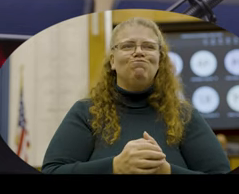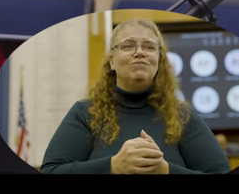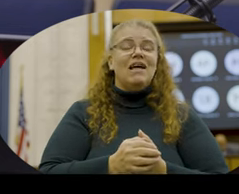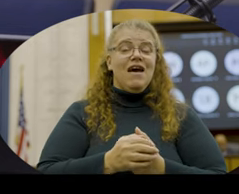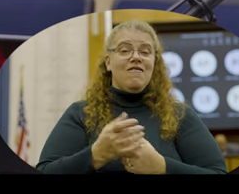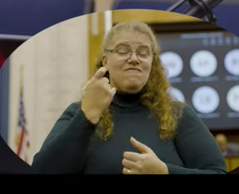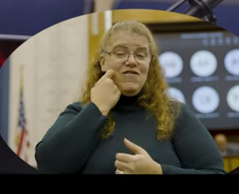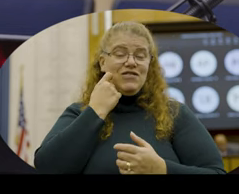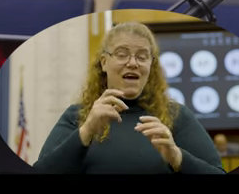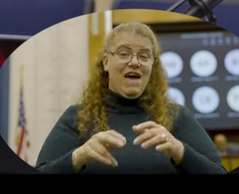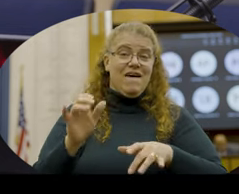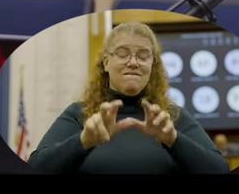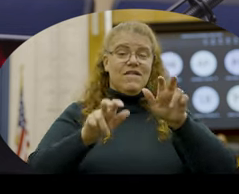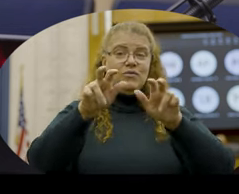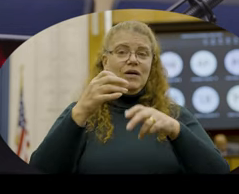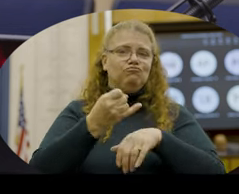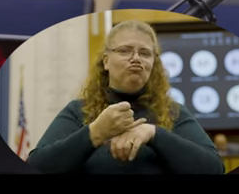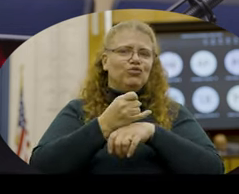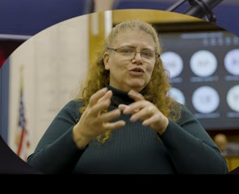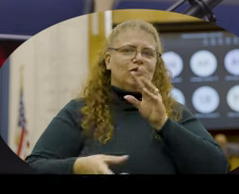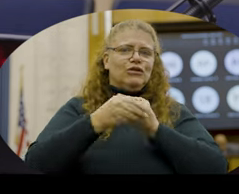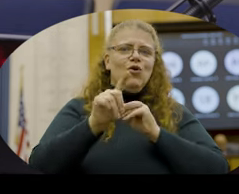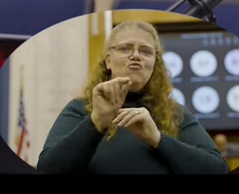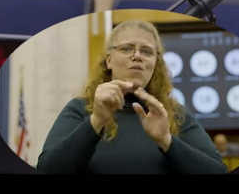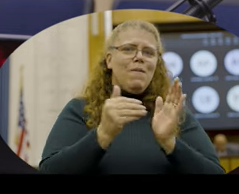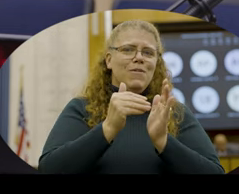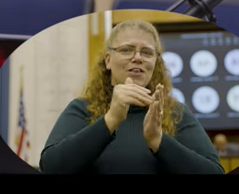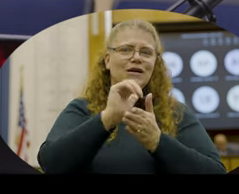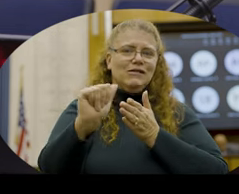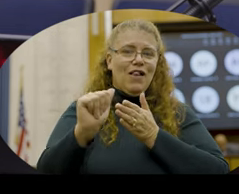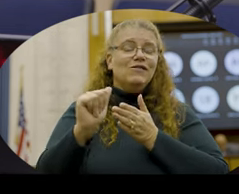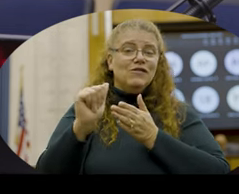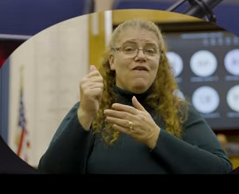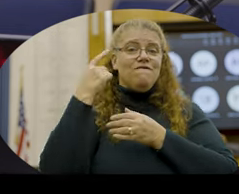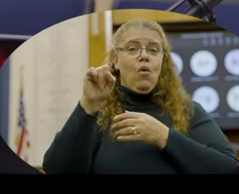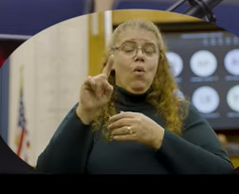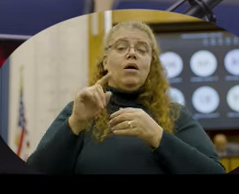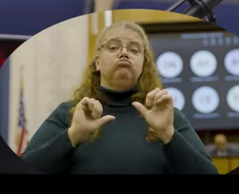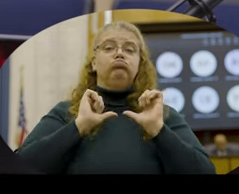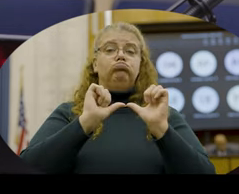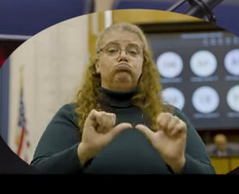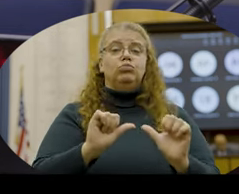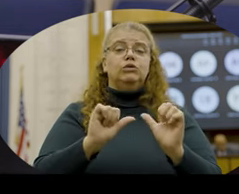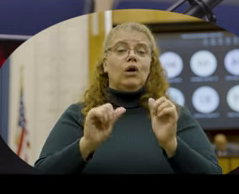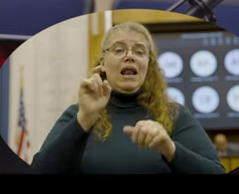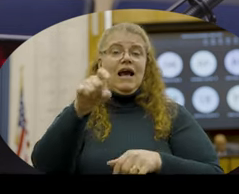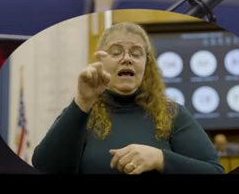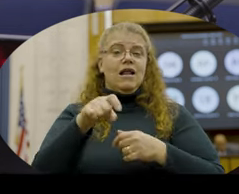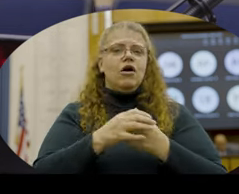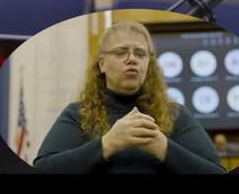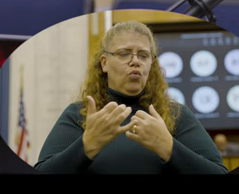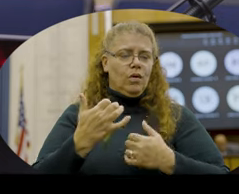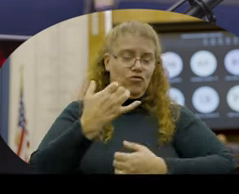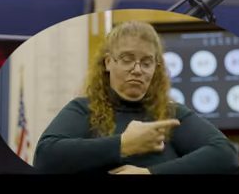most recent investments included $20 million of ARPA dollars towards the ongoing need. Today, we